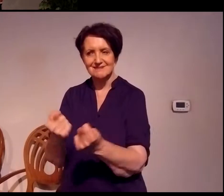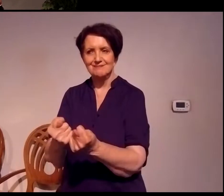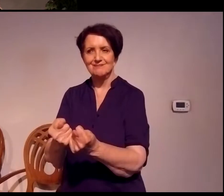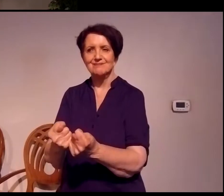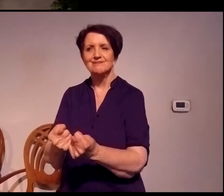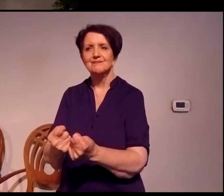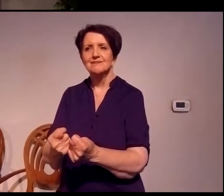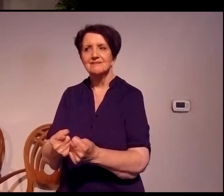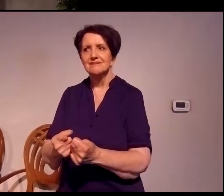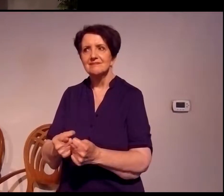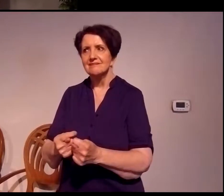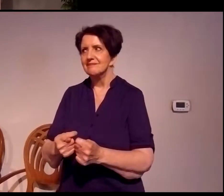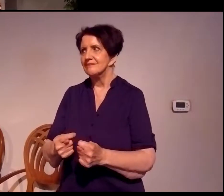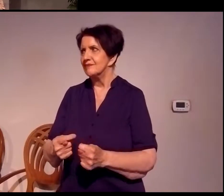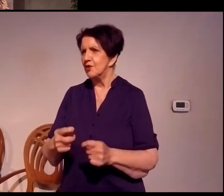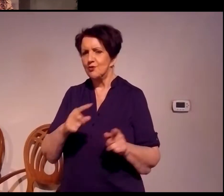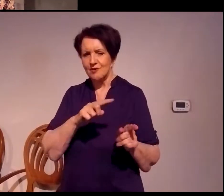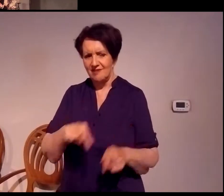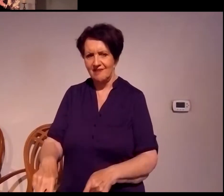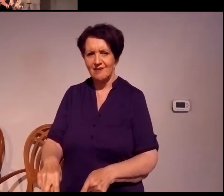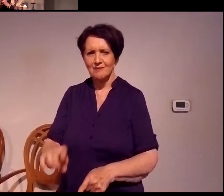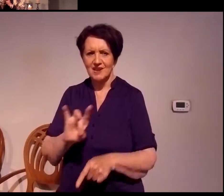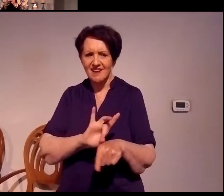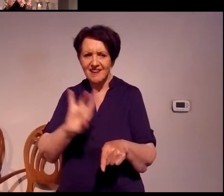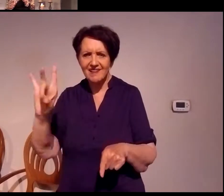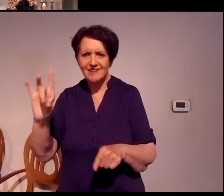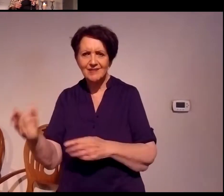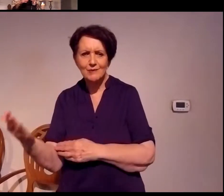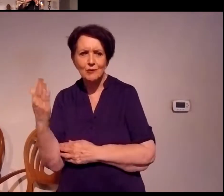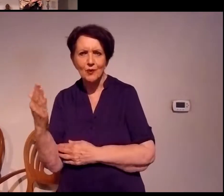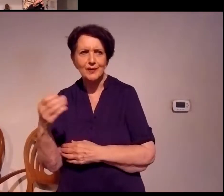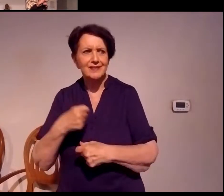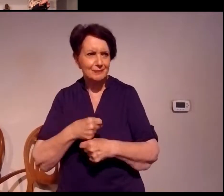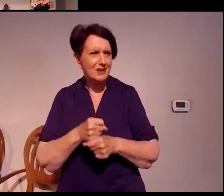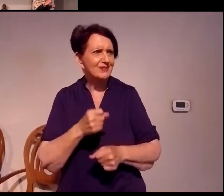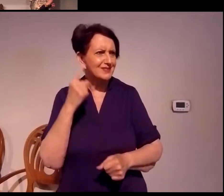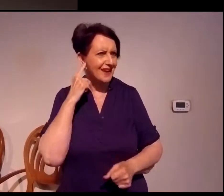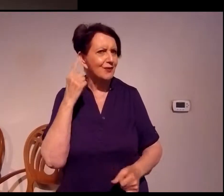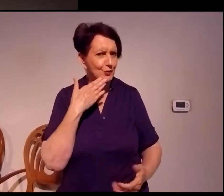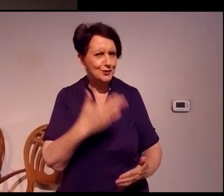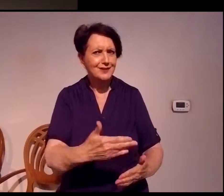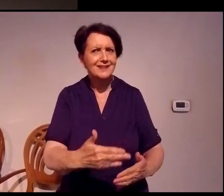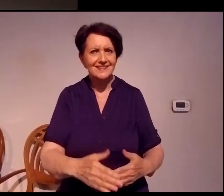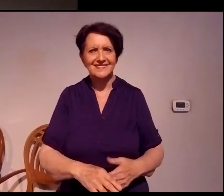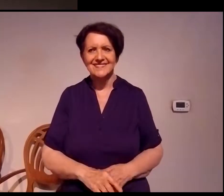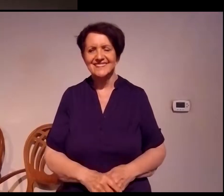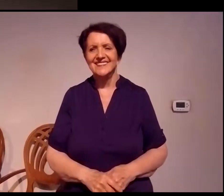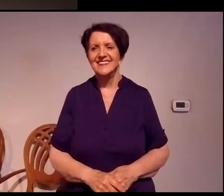you come in at 8 o'clock in the morning and they make you sound good.